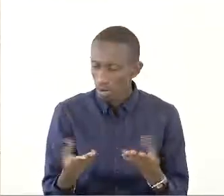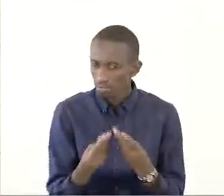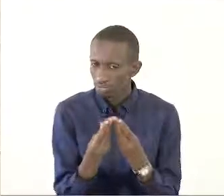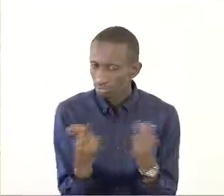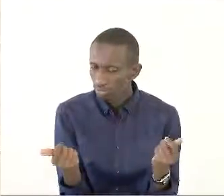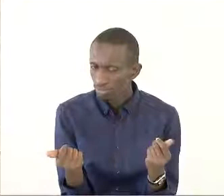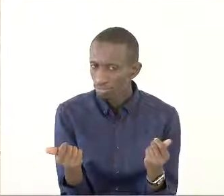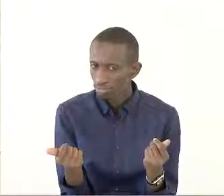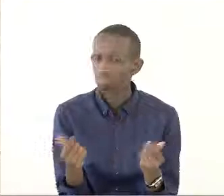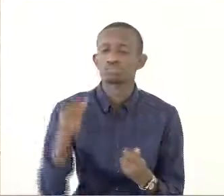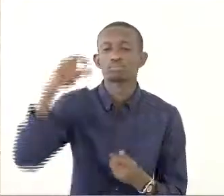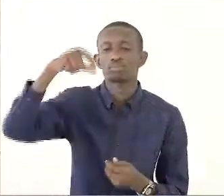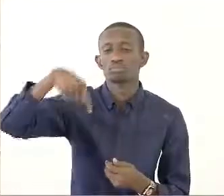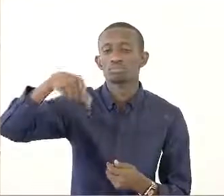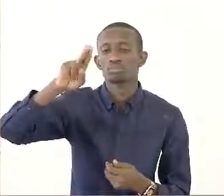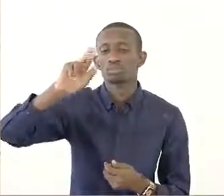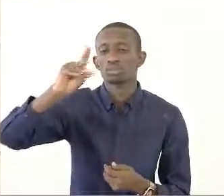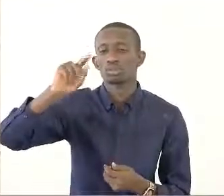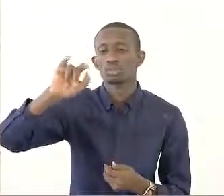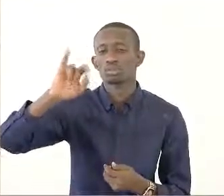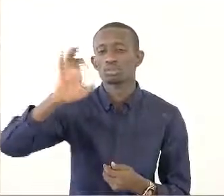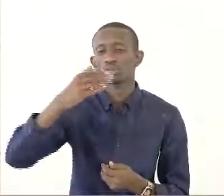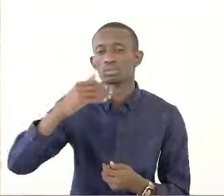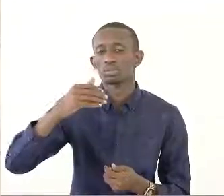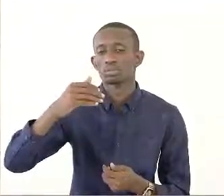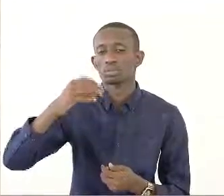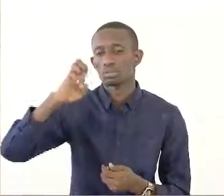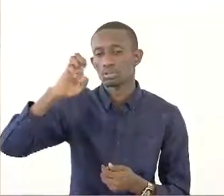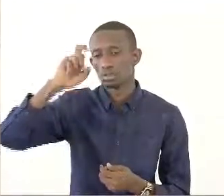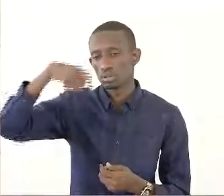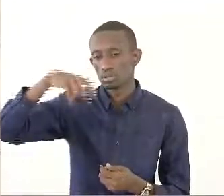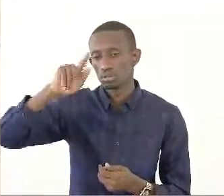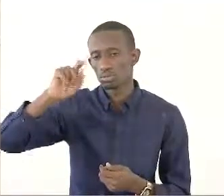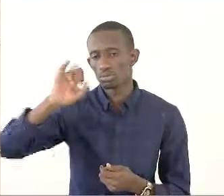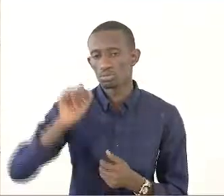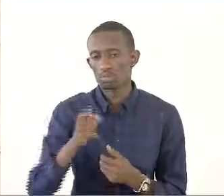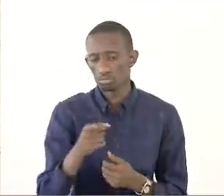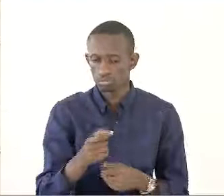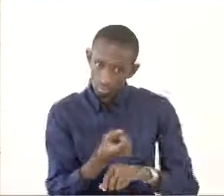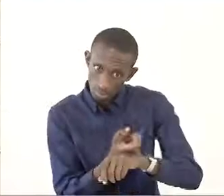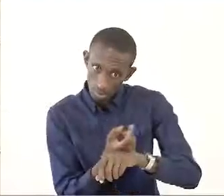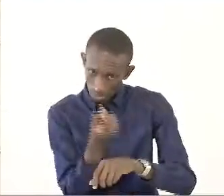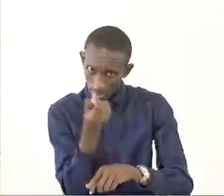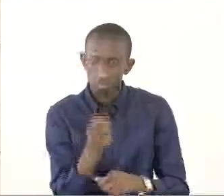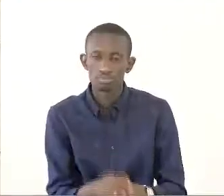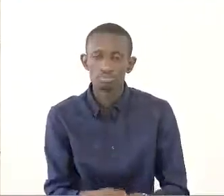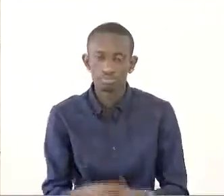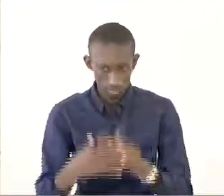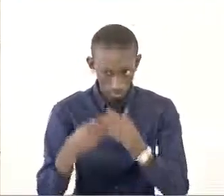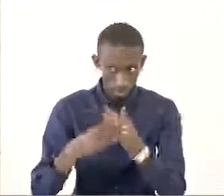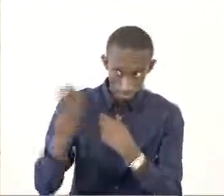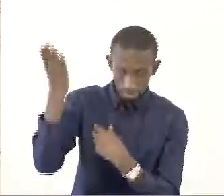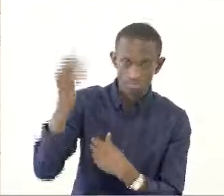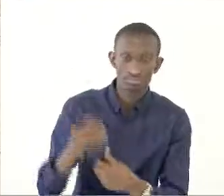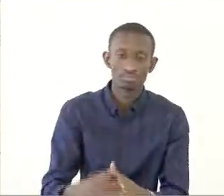equation by using graphical method. Have some few seconds, and you copy.